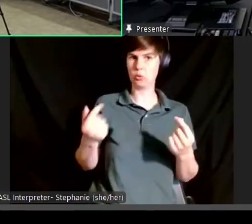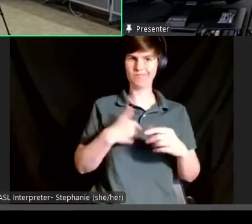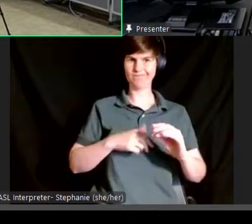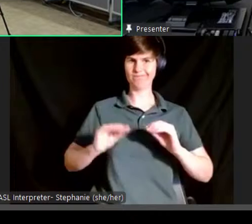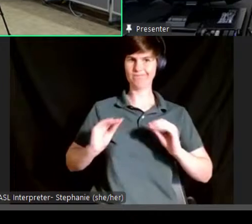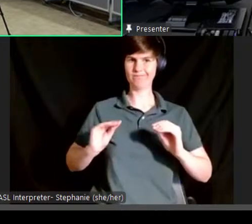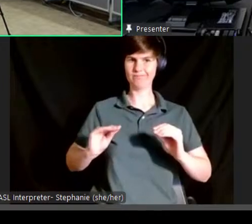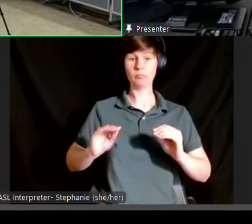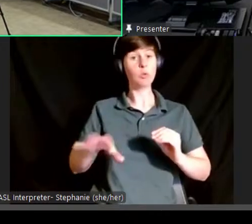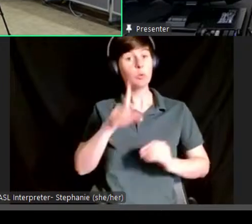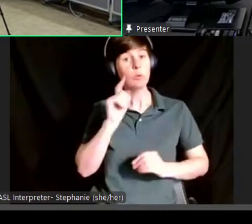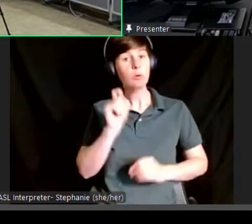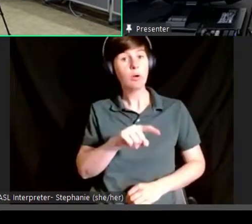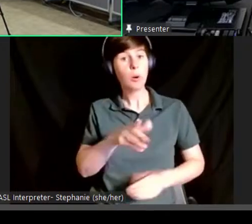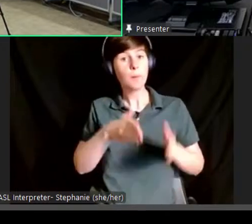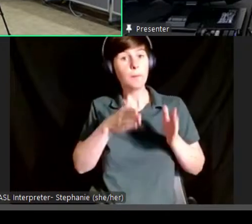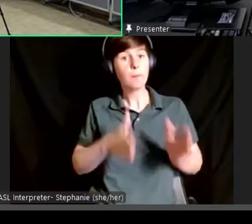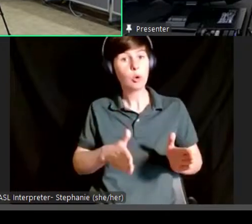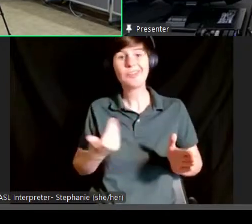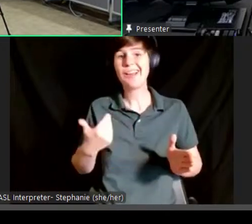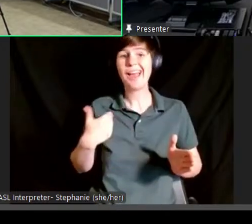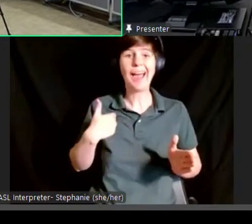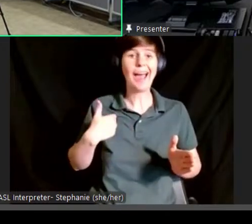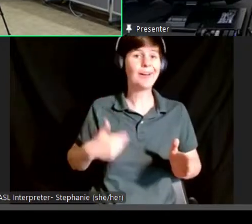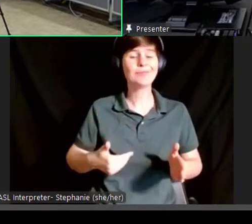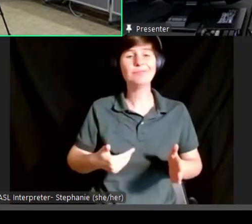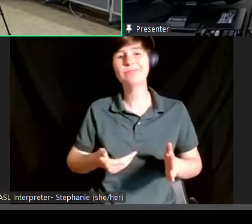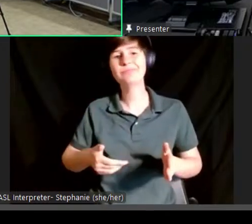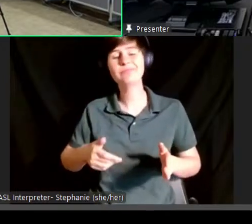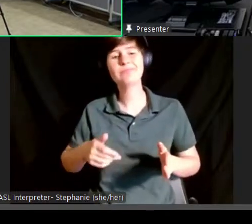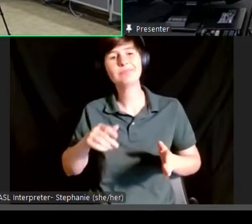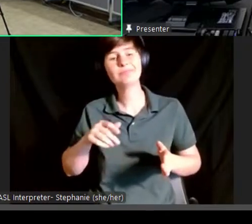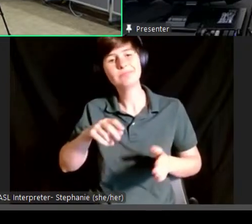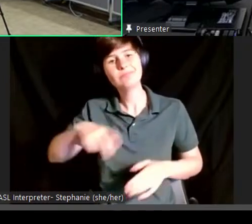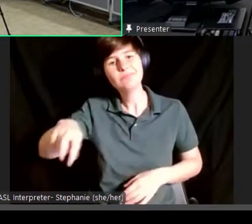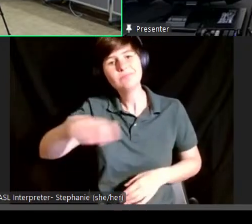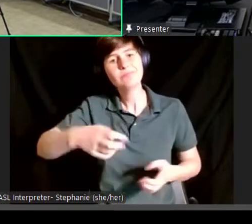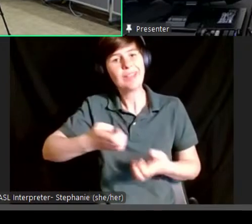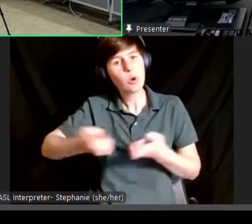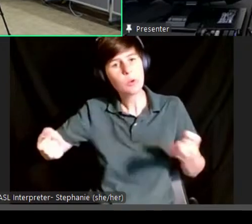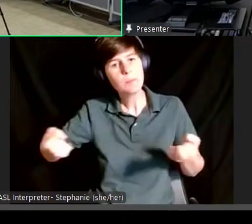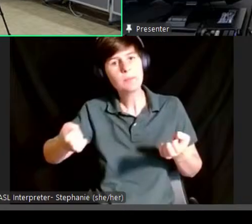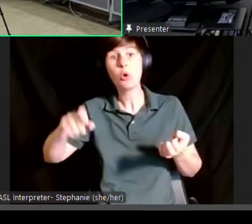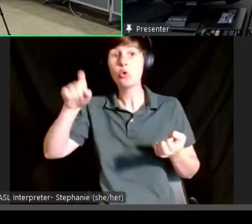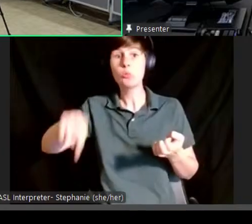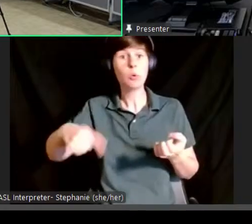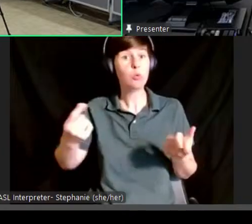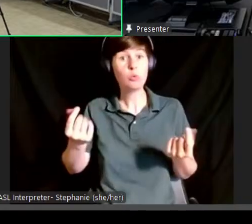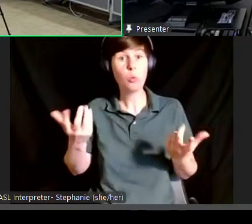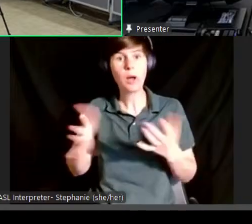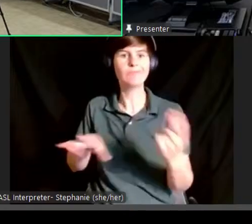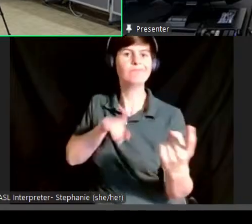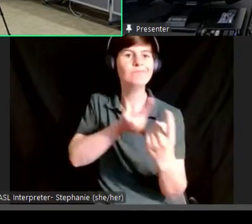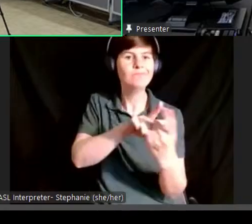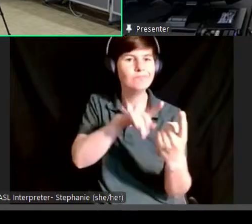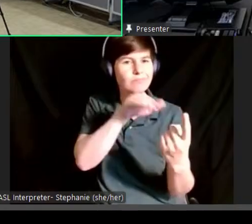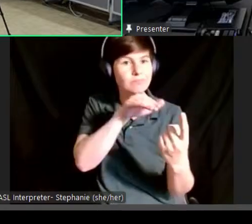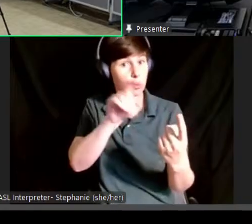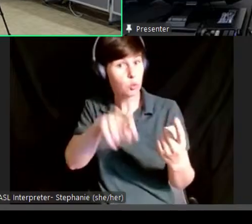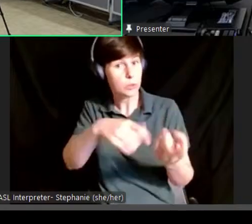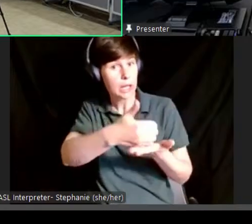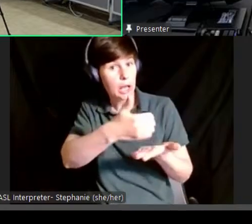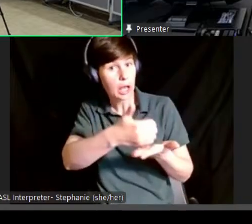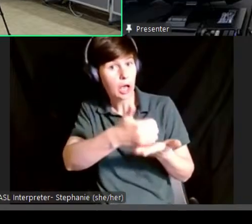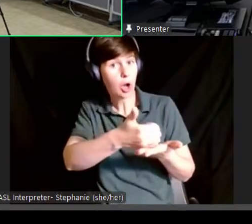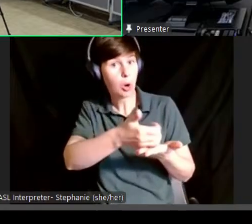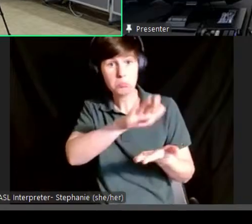see someone with a mobility device, they're supposed to go up to them and ask, do you need assistance? And then based on the